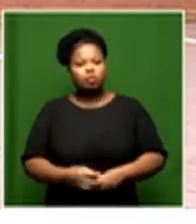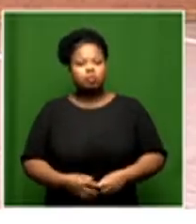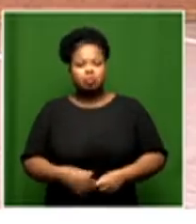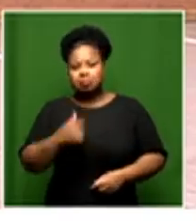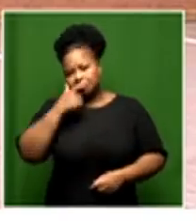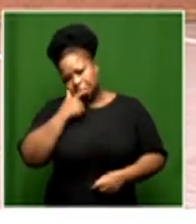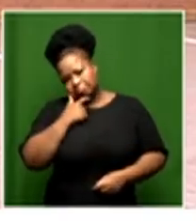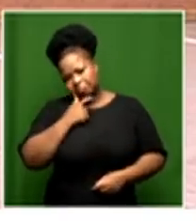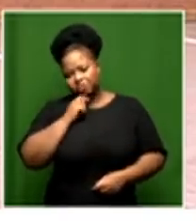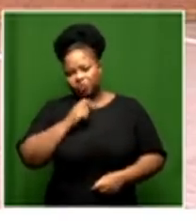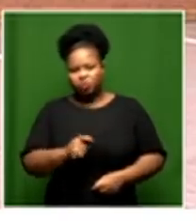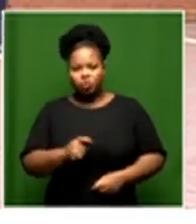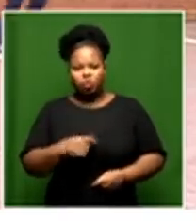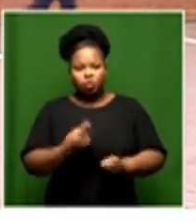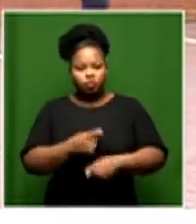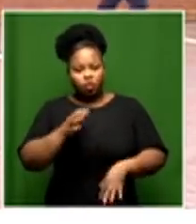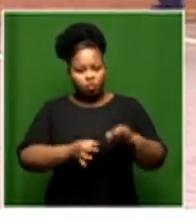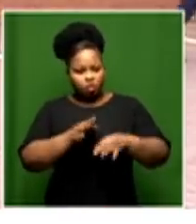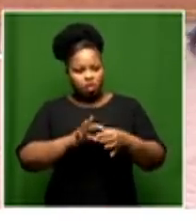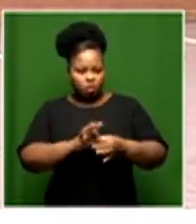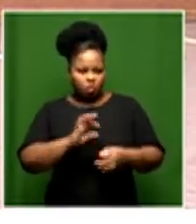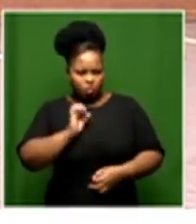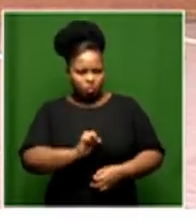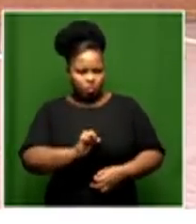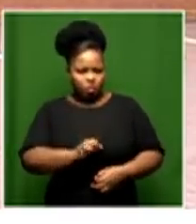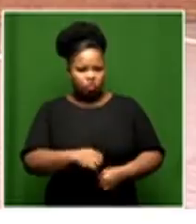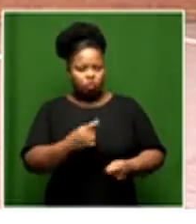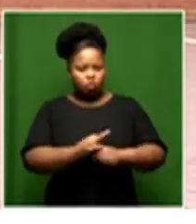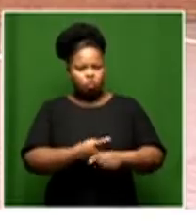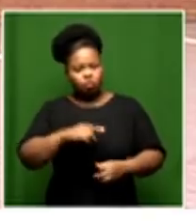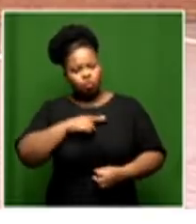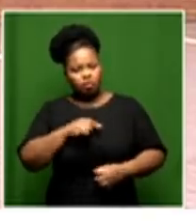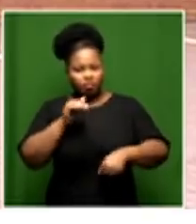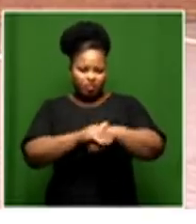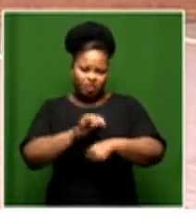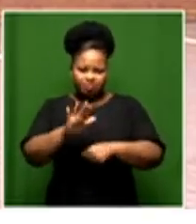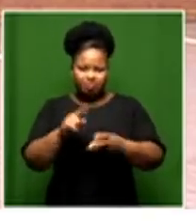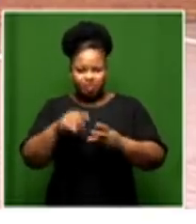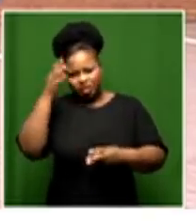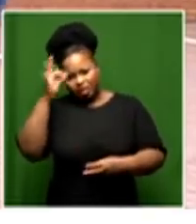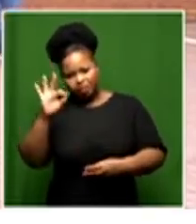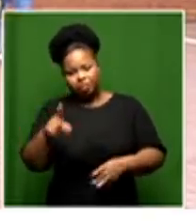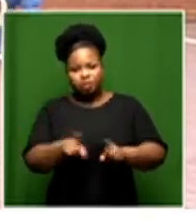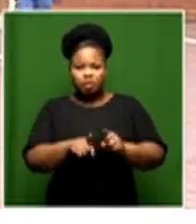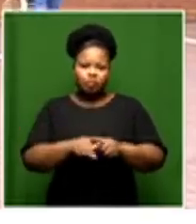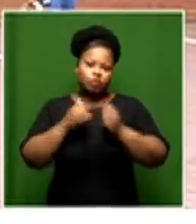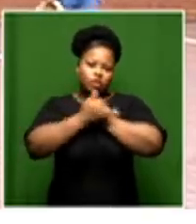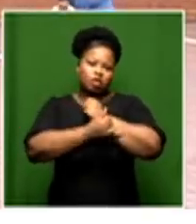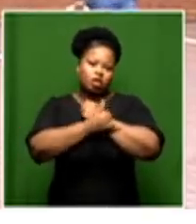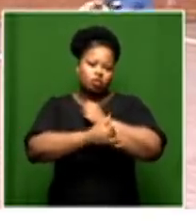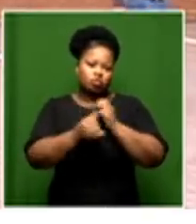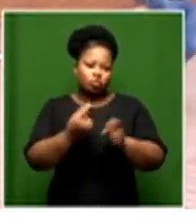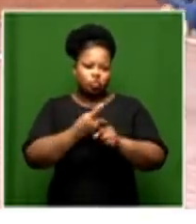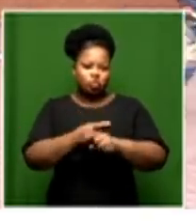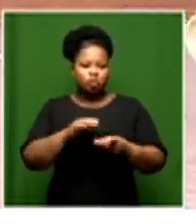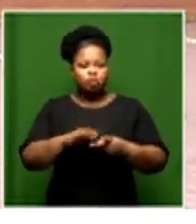sad moment, not only for his political home, not only for, his peers in government, but for the nation as a whole,